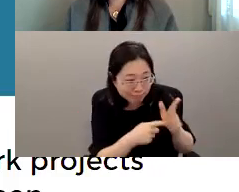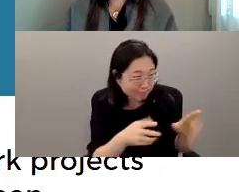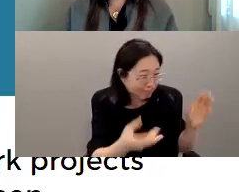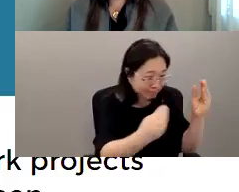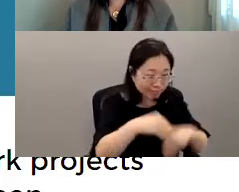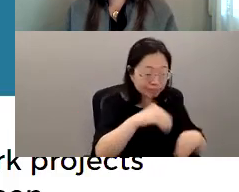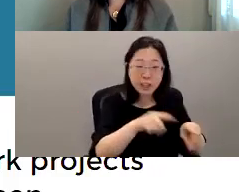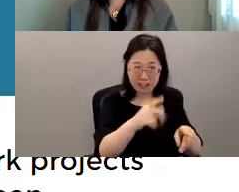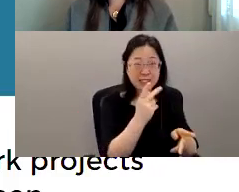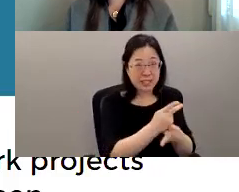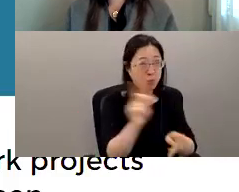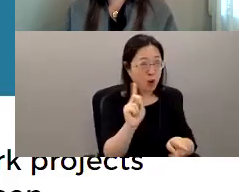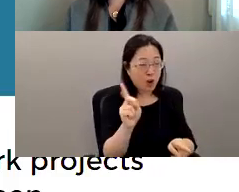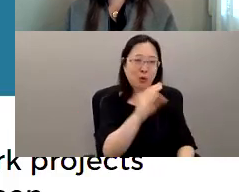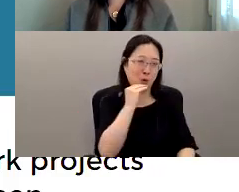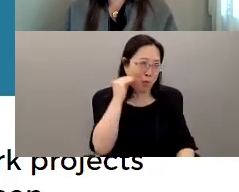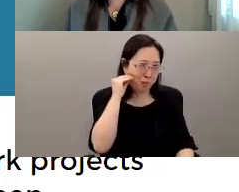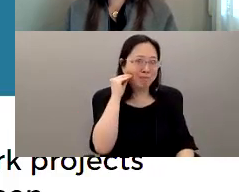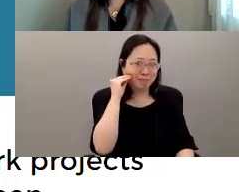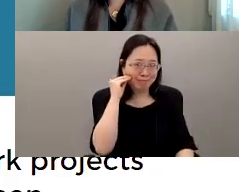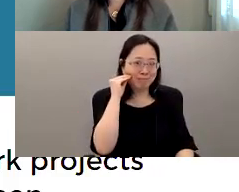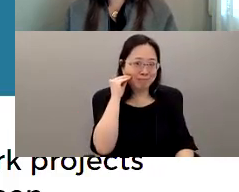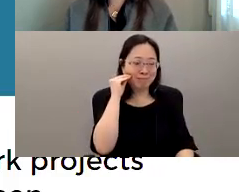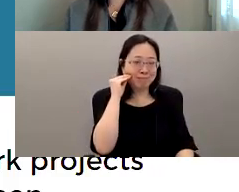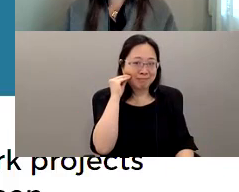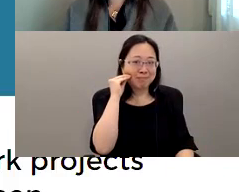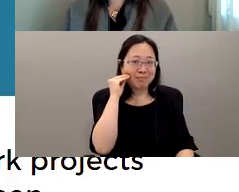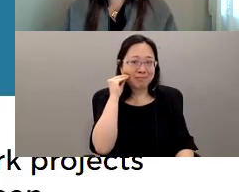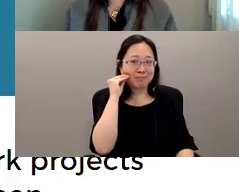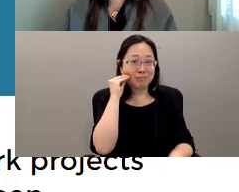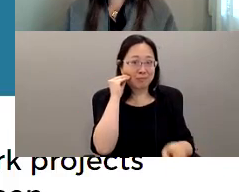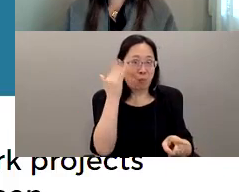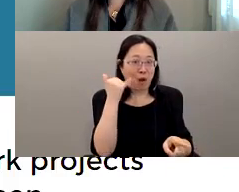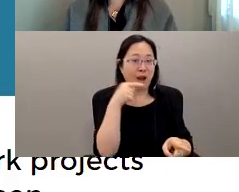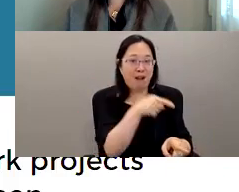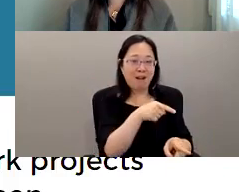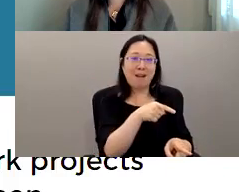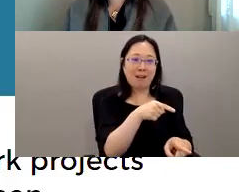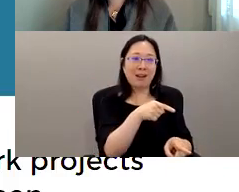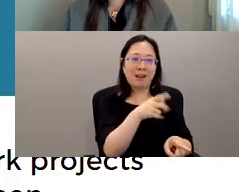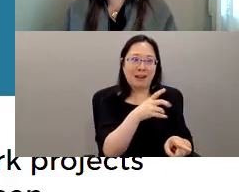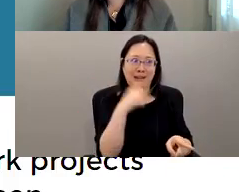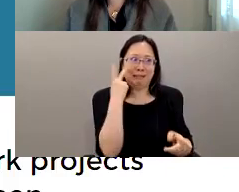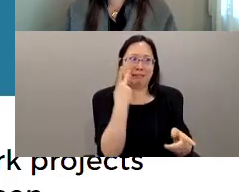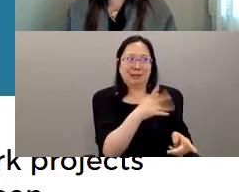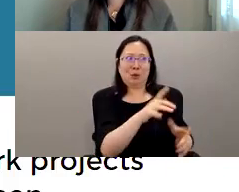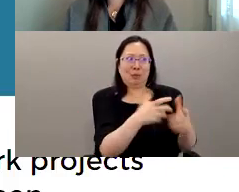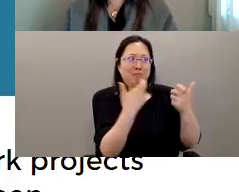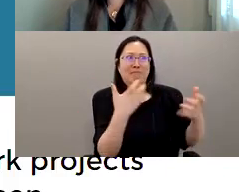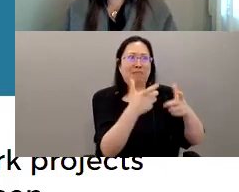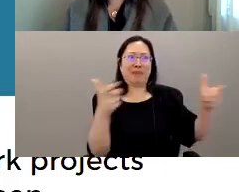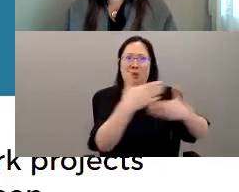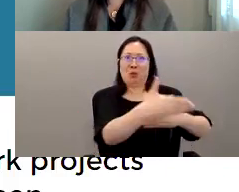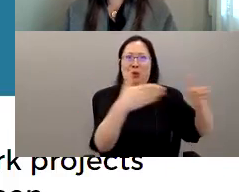them in her home. And I've seen on calls that she has quite a large storage room of boxes